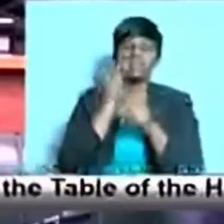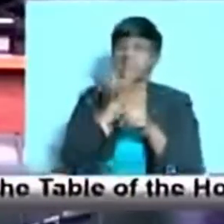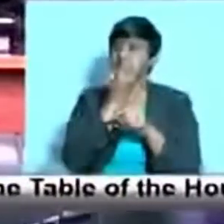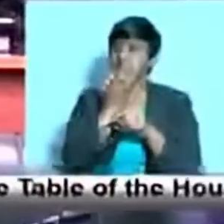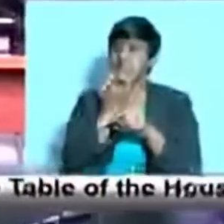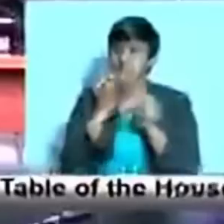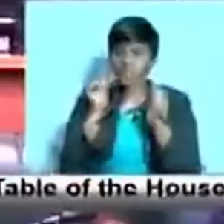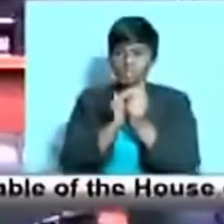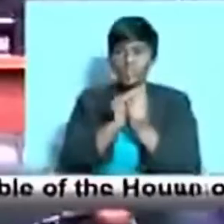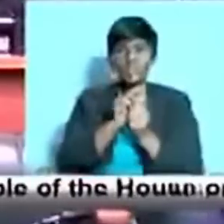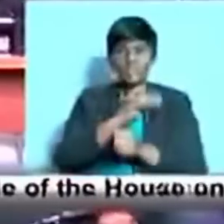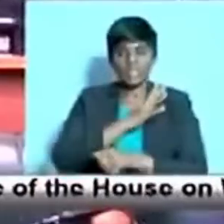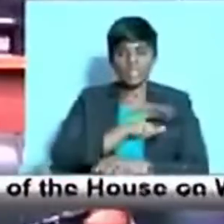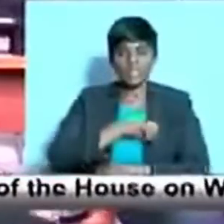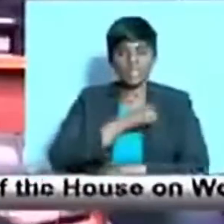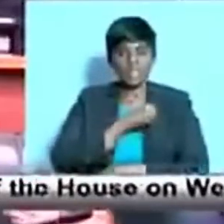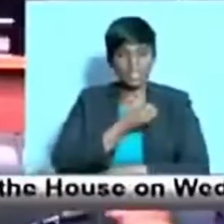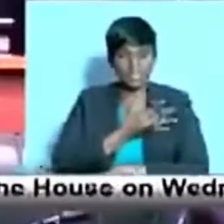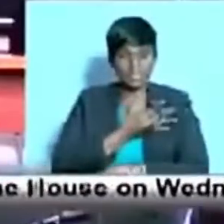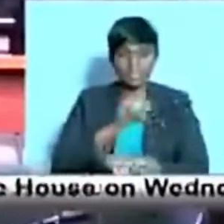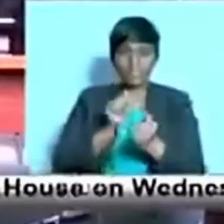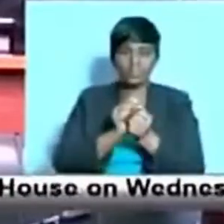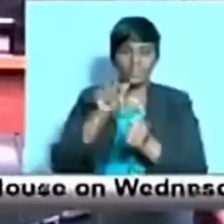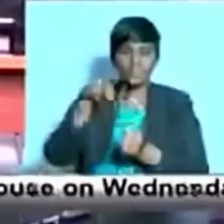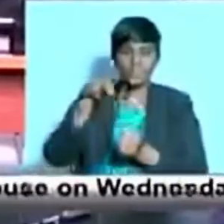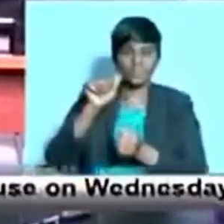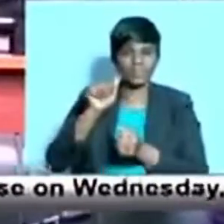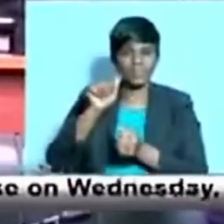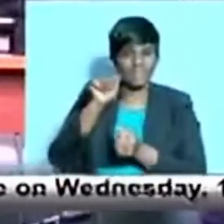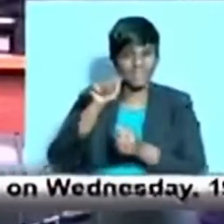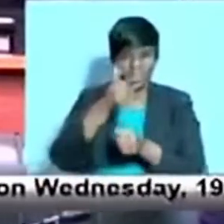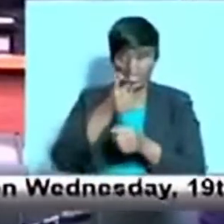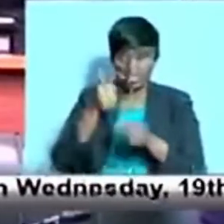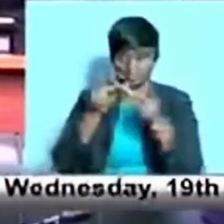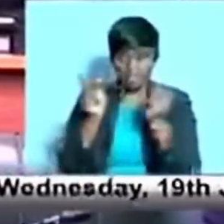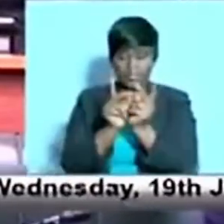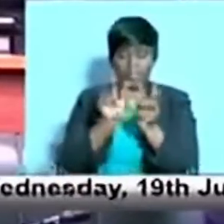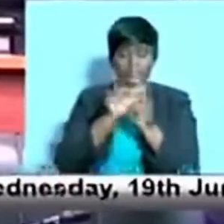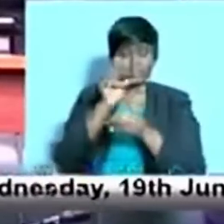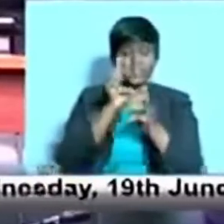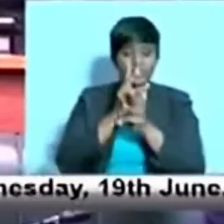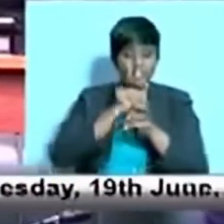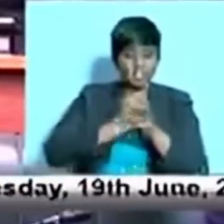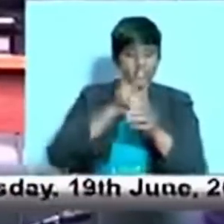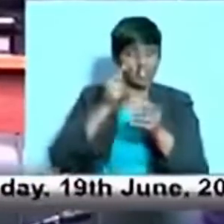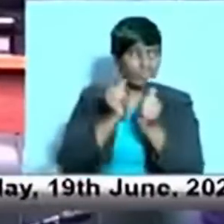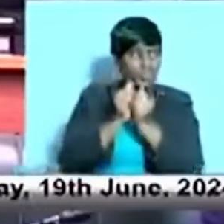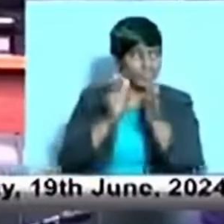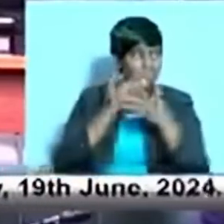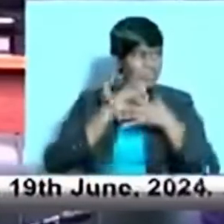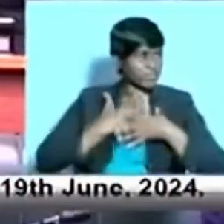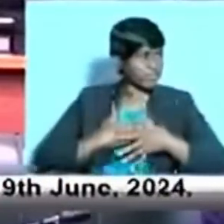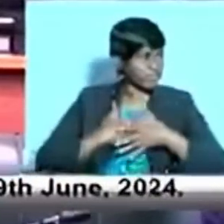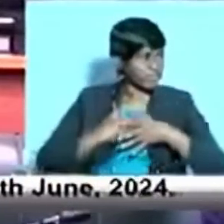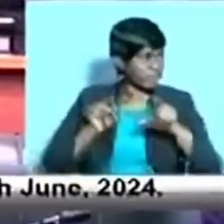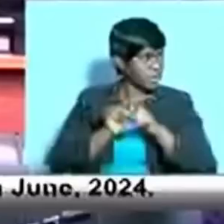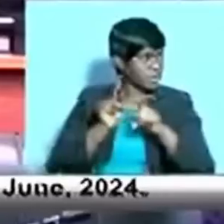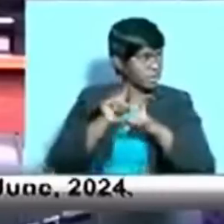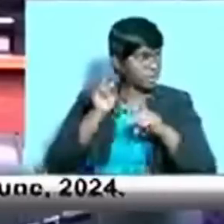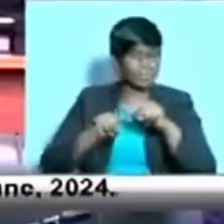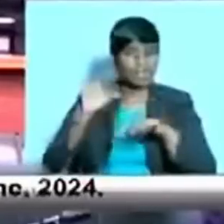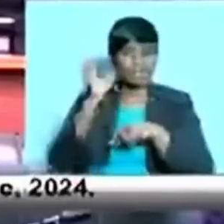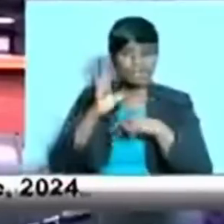and Palestine and other parts of the world. We acknowledge the fact that without peace, there can never